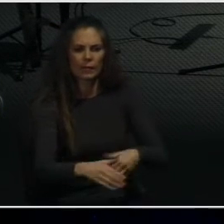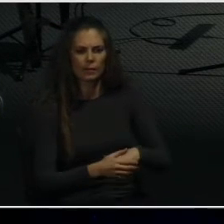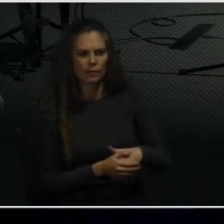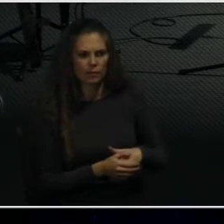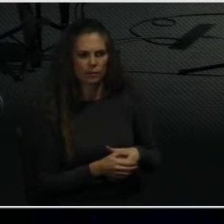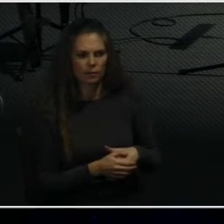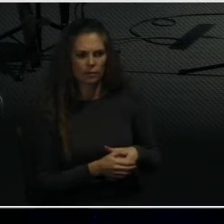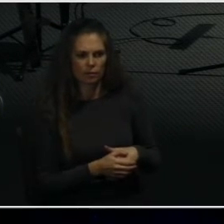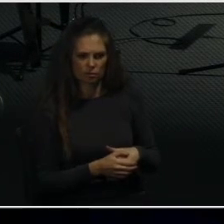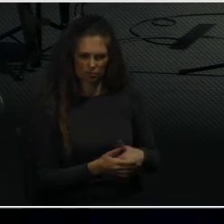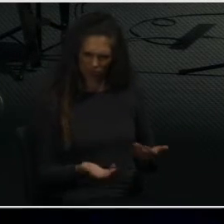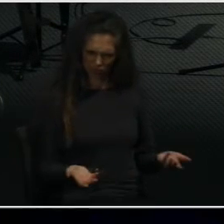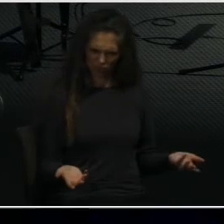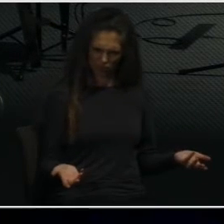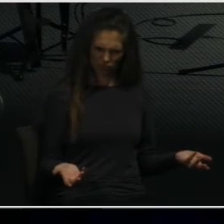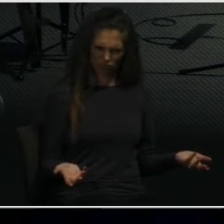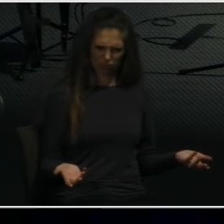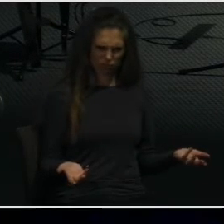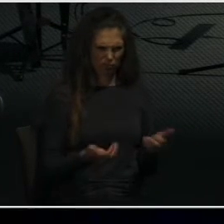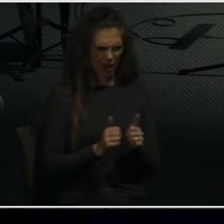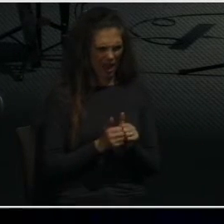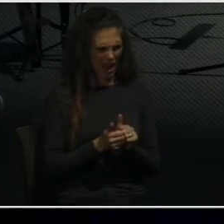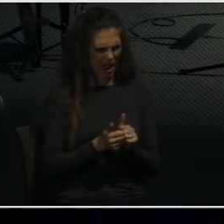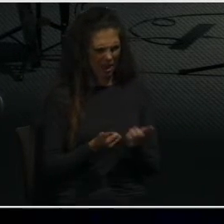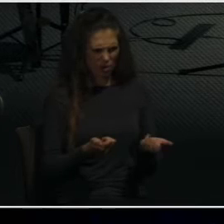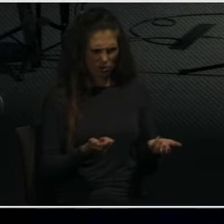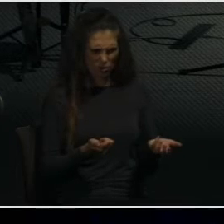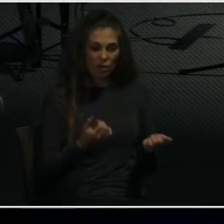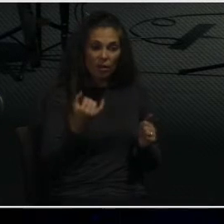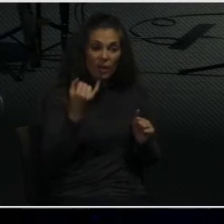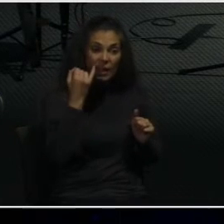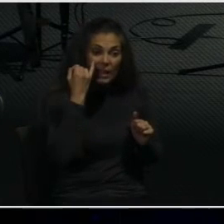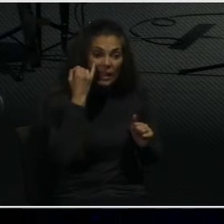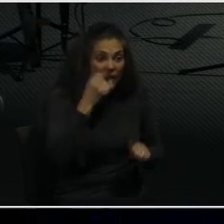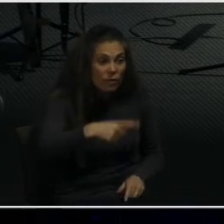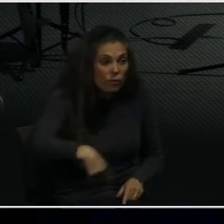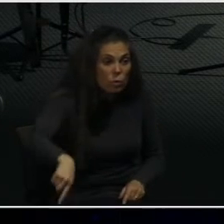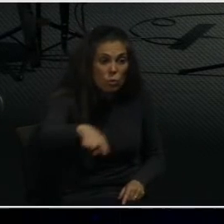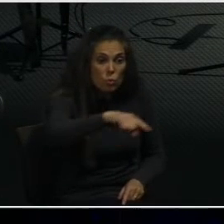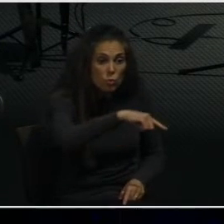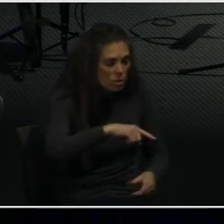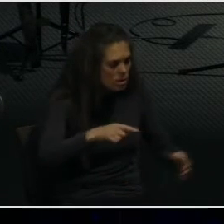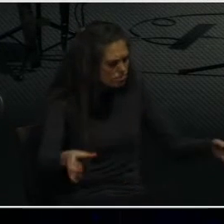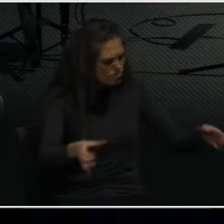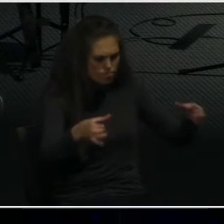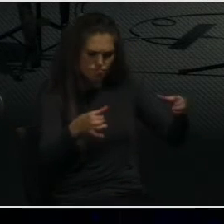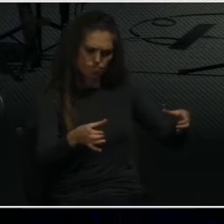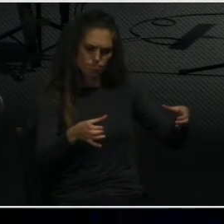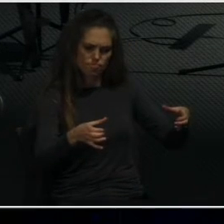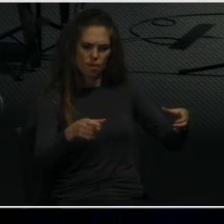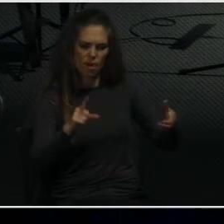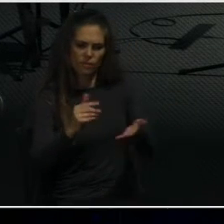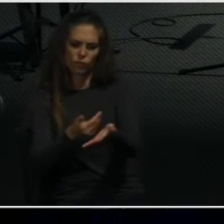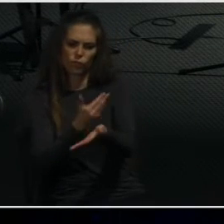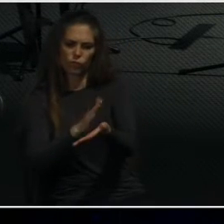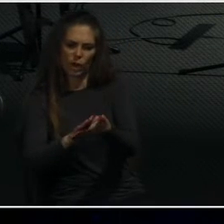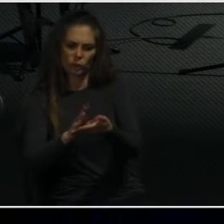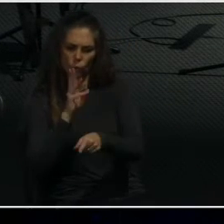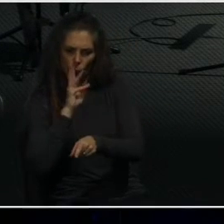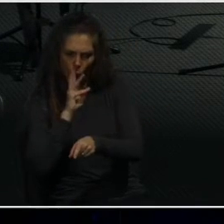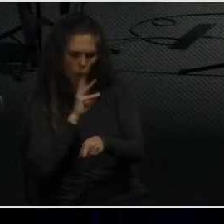how unusual that is. If we mix an equal amount of seawater and fresh water together, what's the mixture going